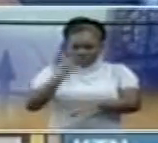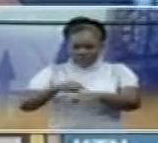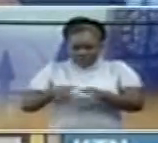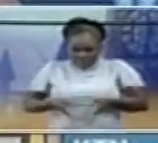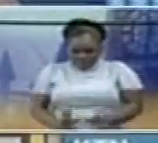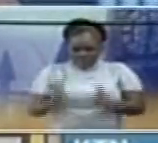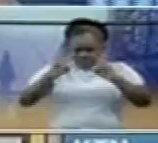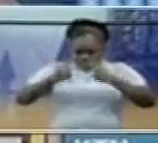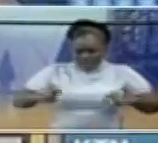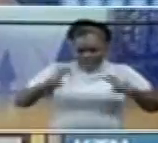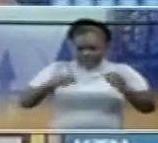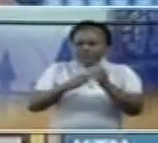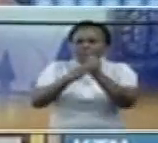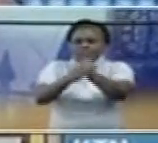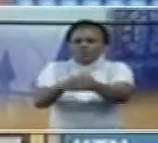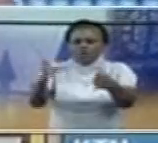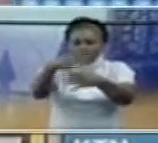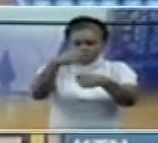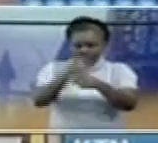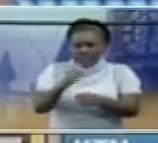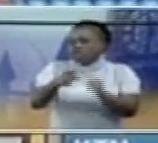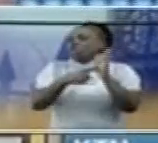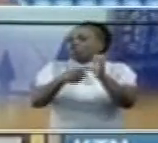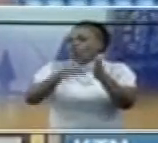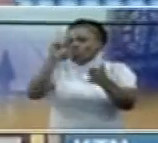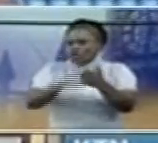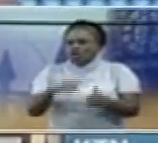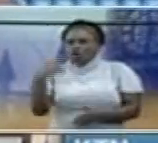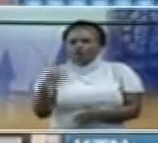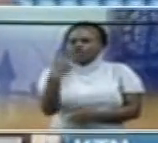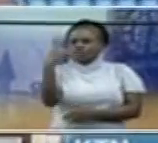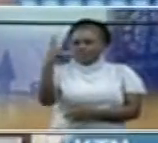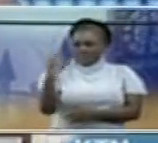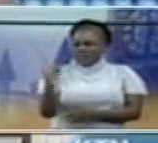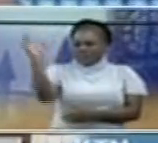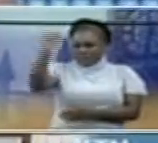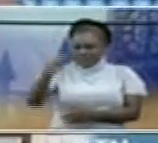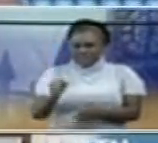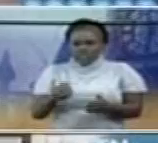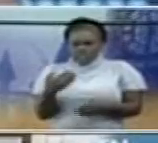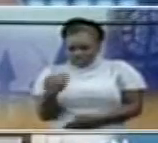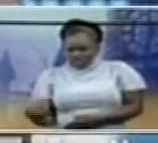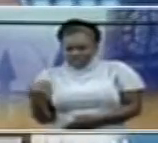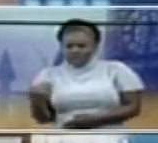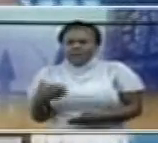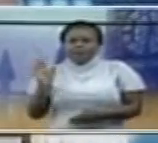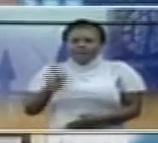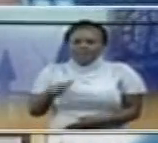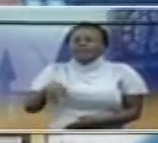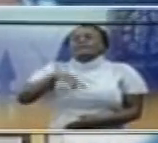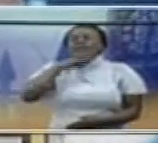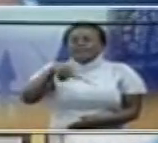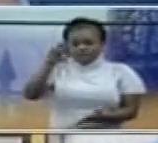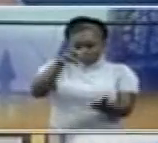study conducted by leading research institutions also indicates that only 25% of children whose mothers die in